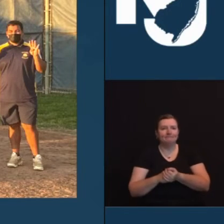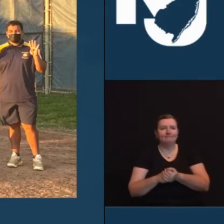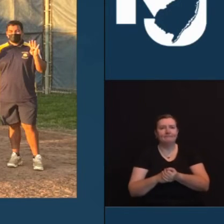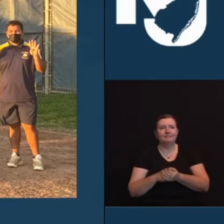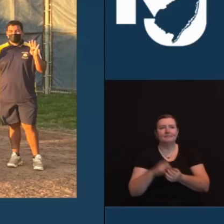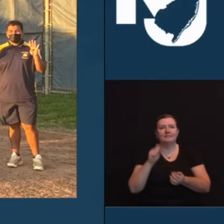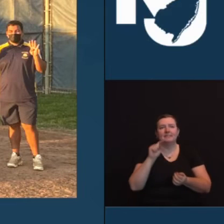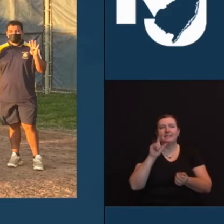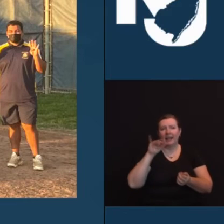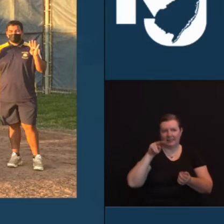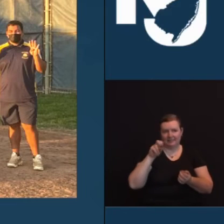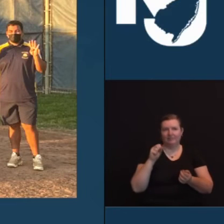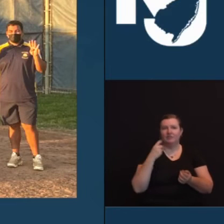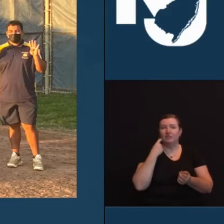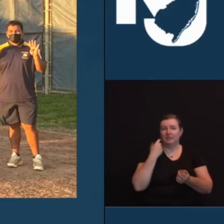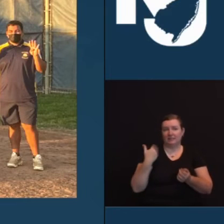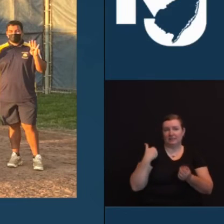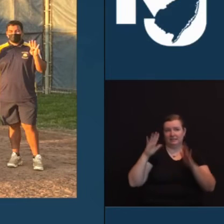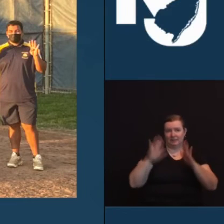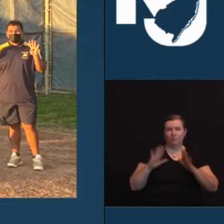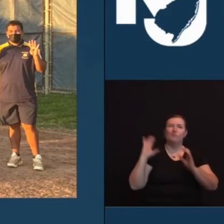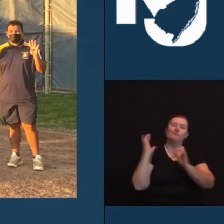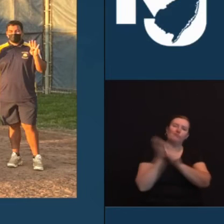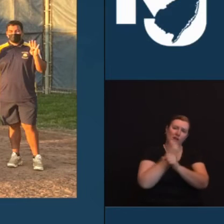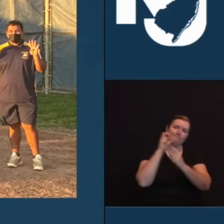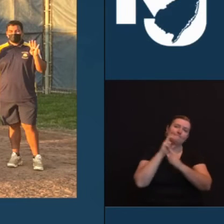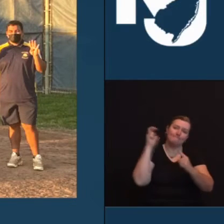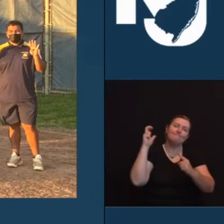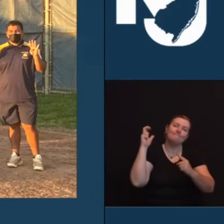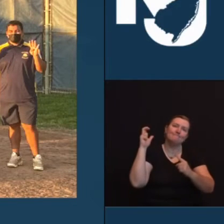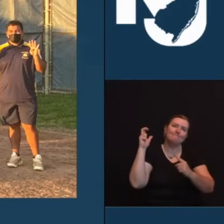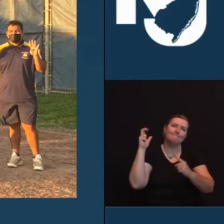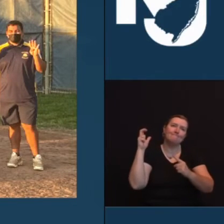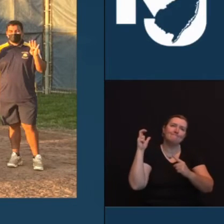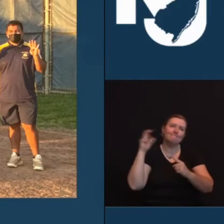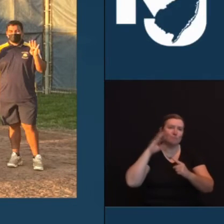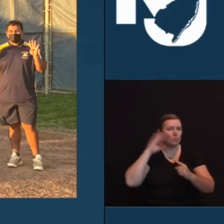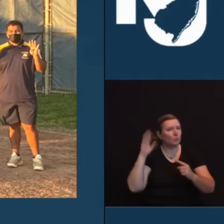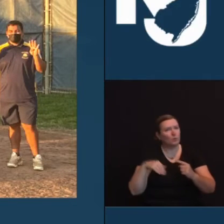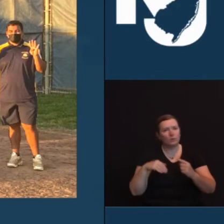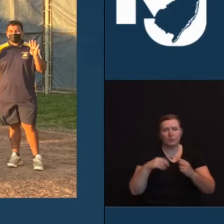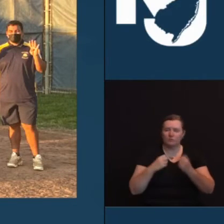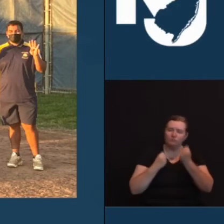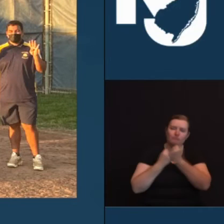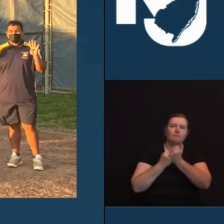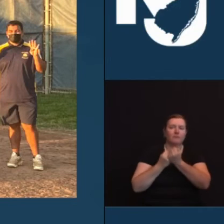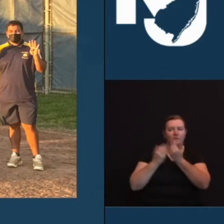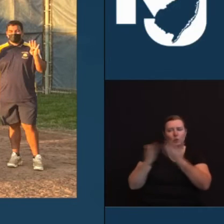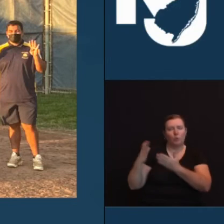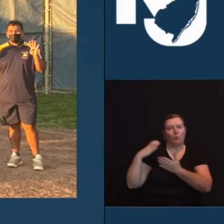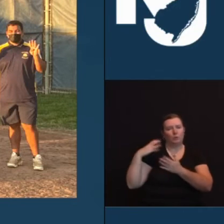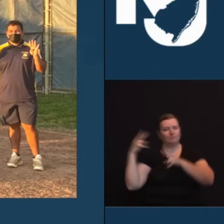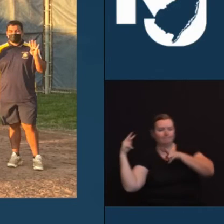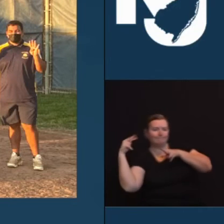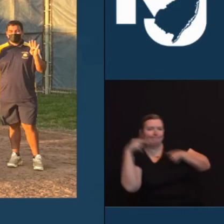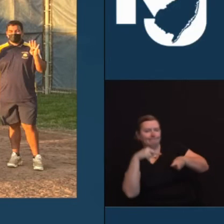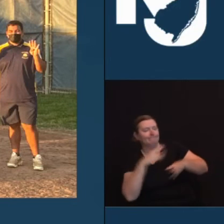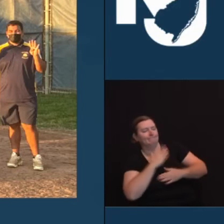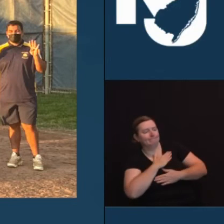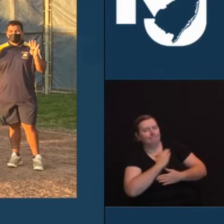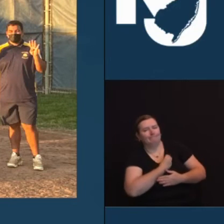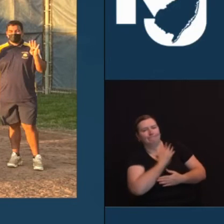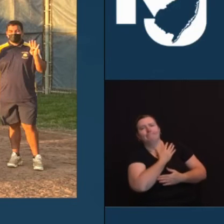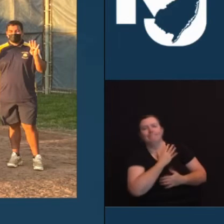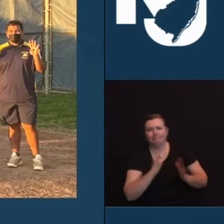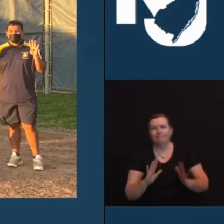championship. And you know Coach Ponch was smiling down on them. Ponch leaves behind his wife, Joyce, with whom I had the great honor of speaking,